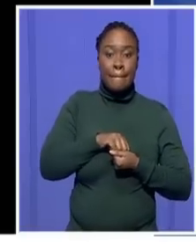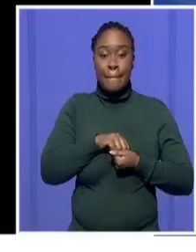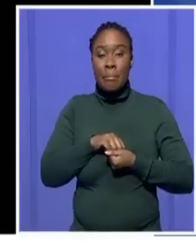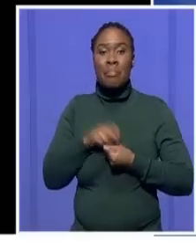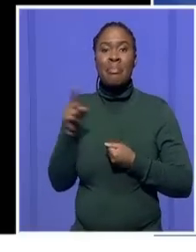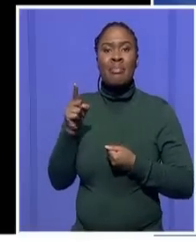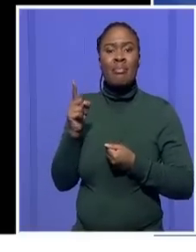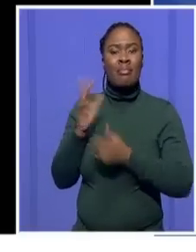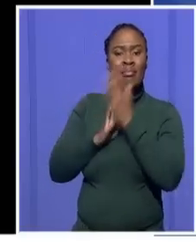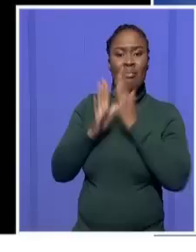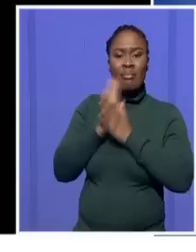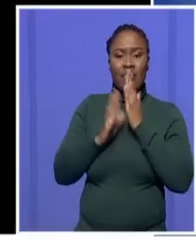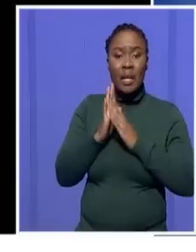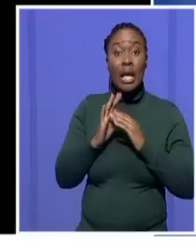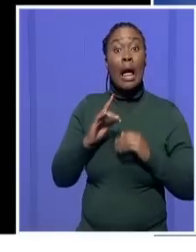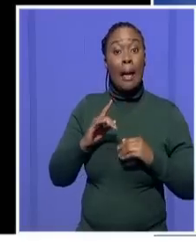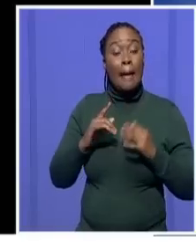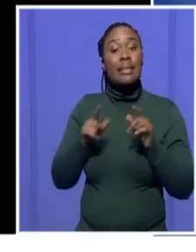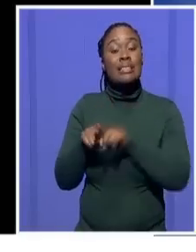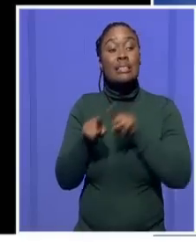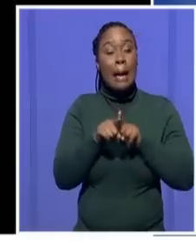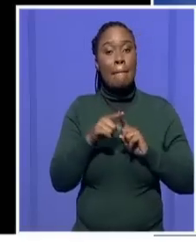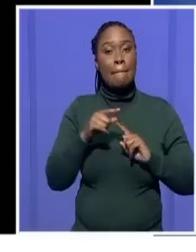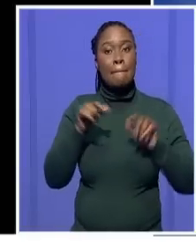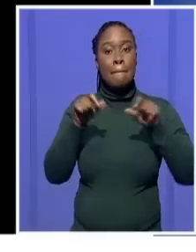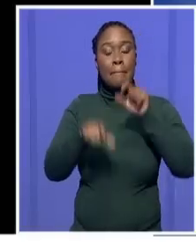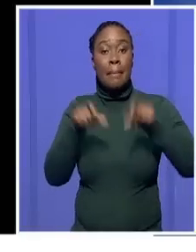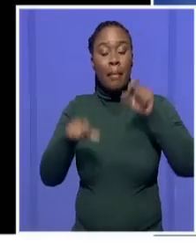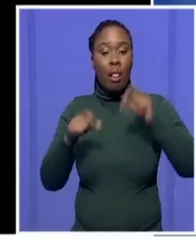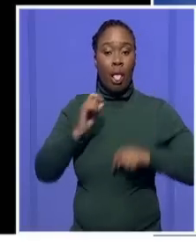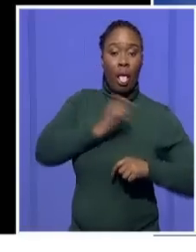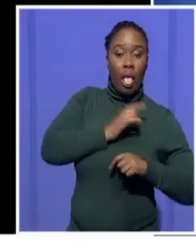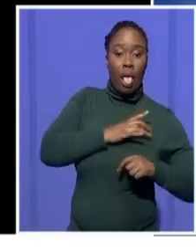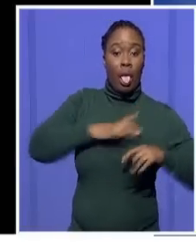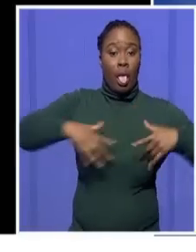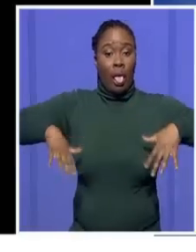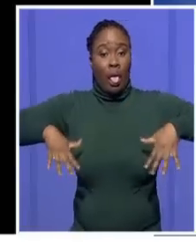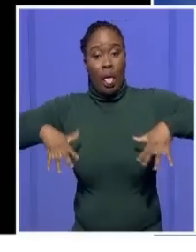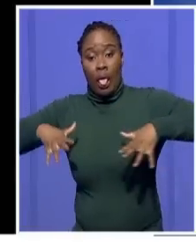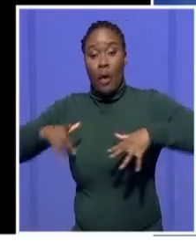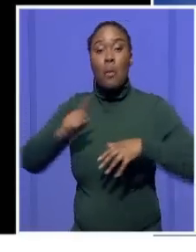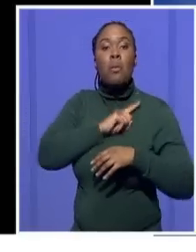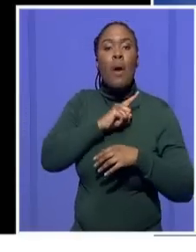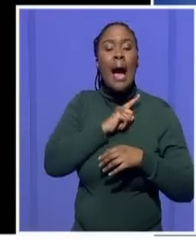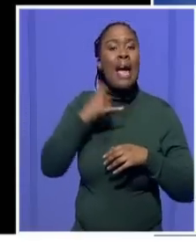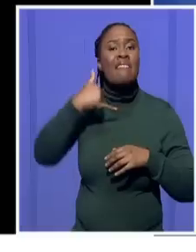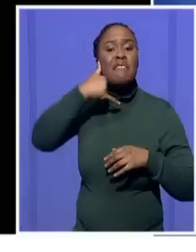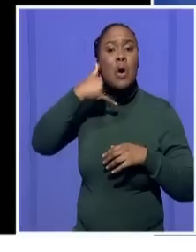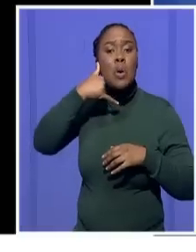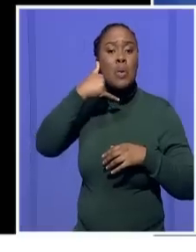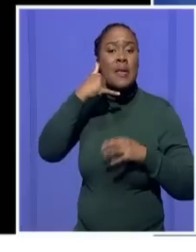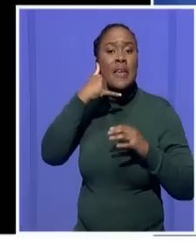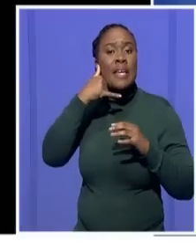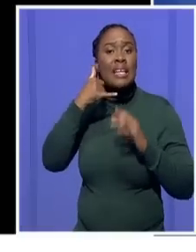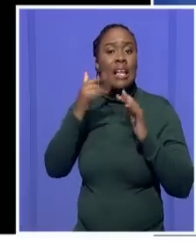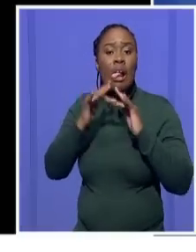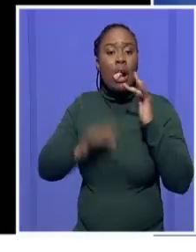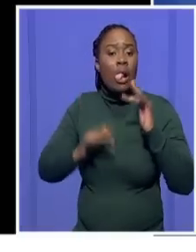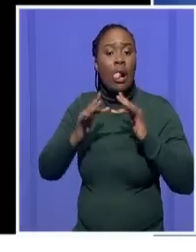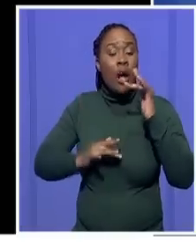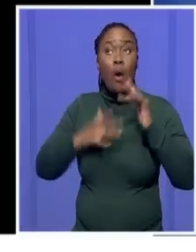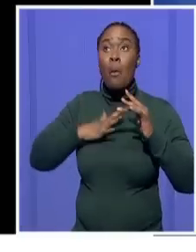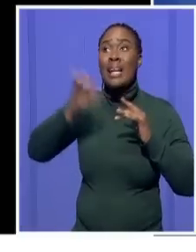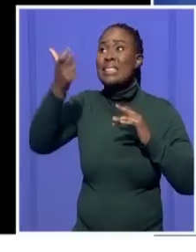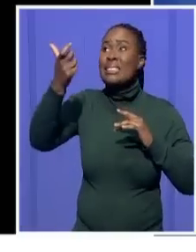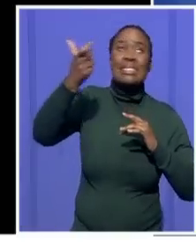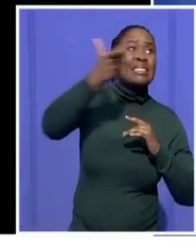connectivity is creating the panic. People walking around randomly on street corners trying to find signal, looking to call